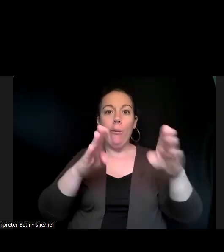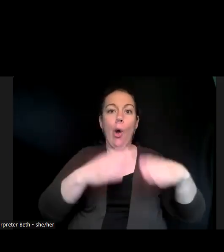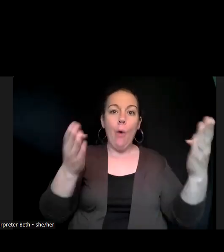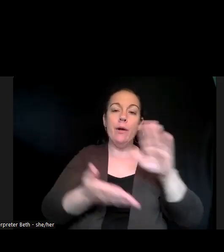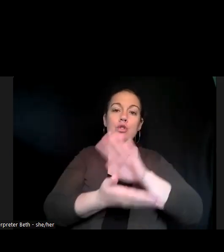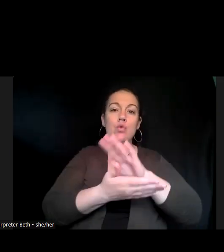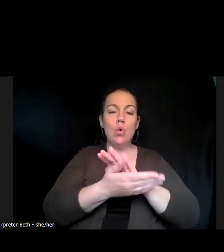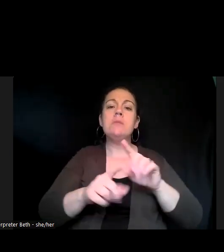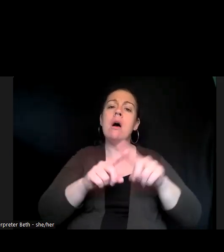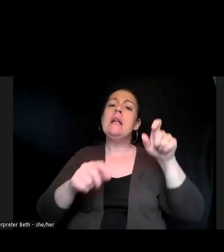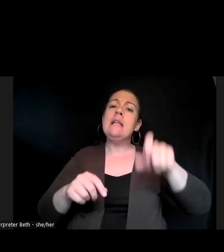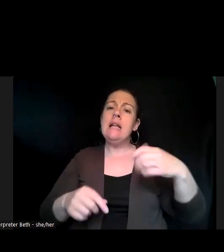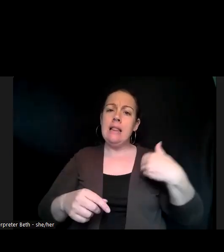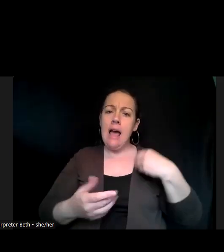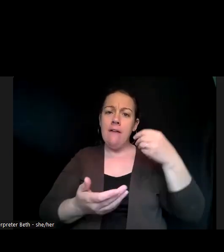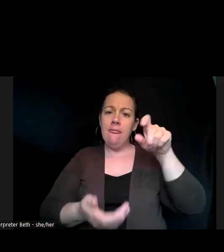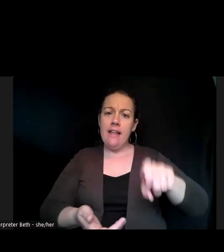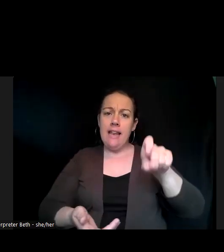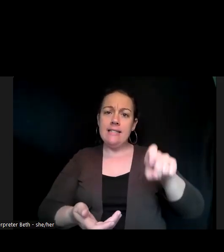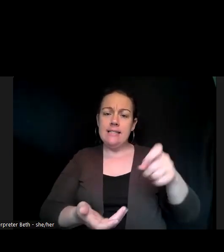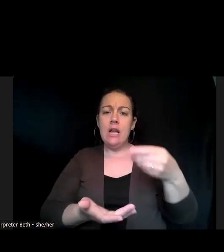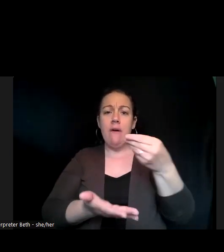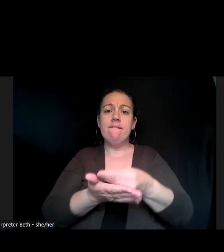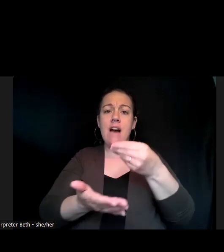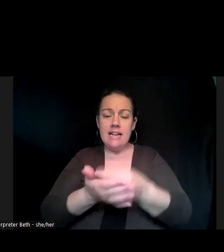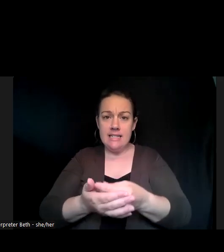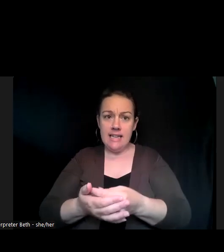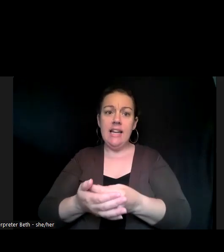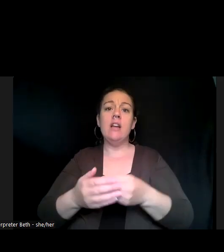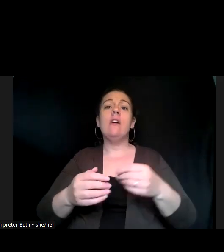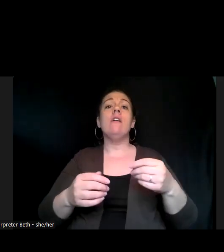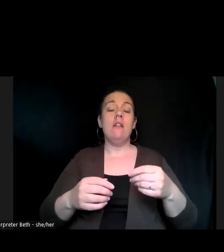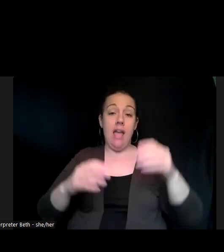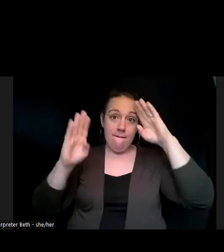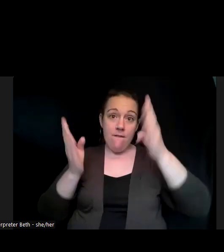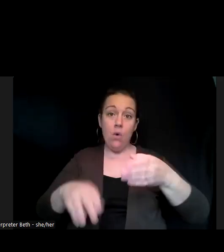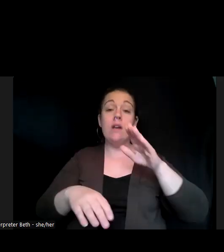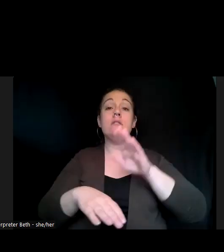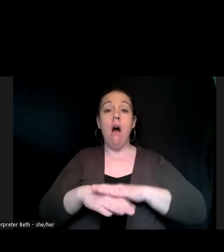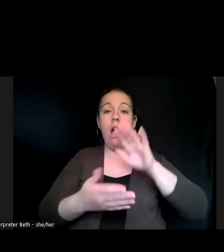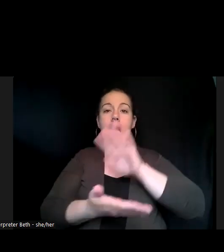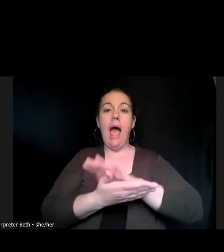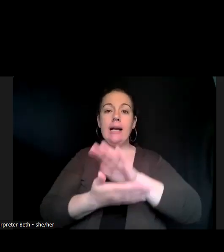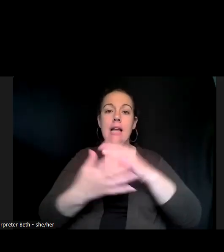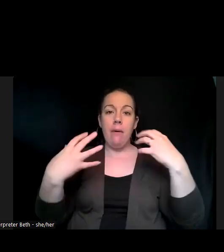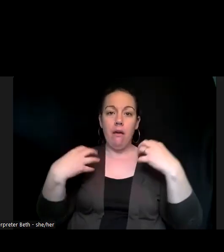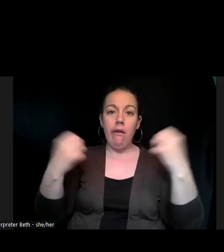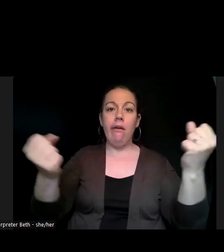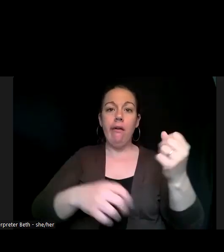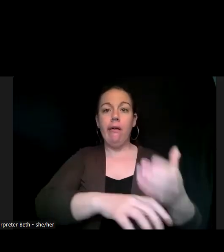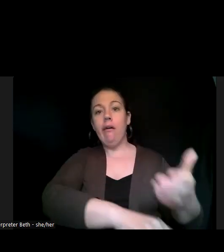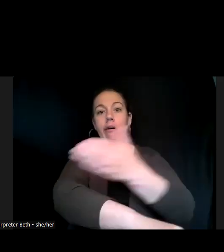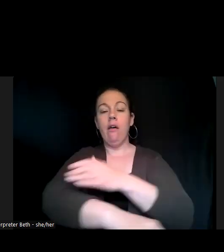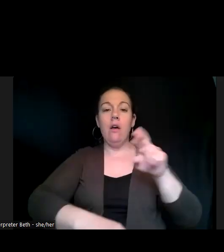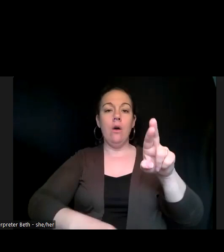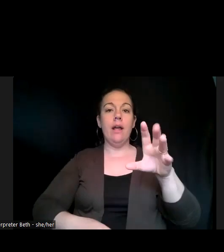to support our districts on a robust academic recovery. And so our states and